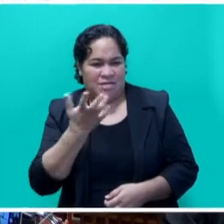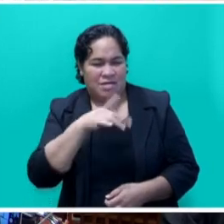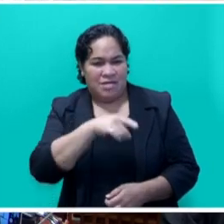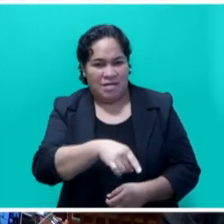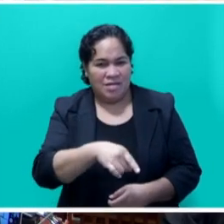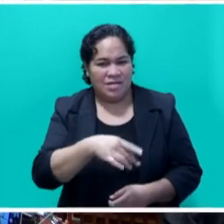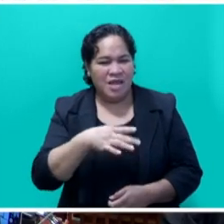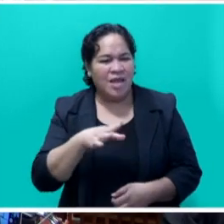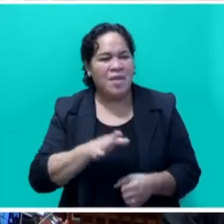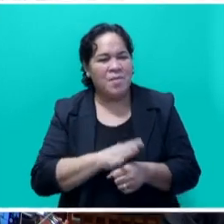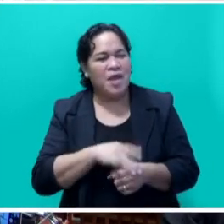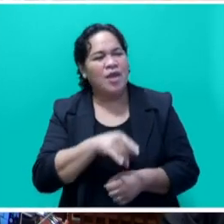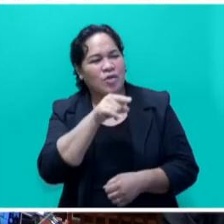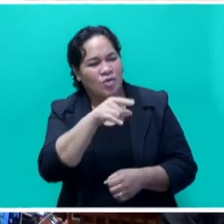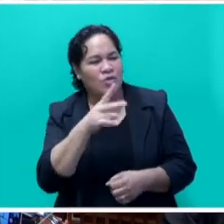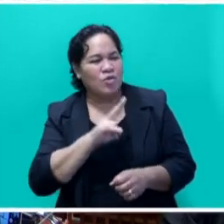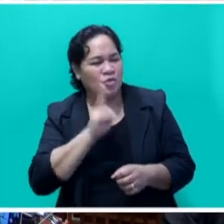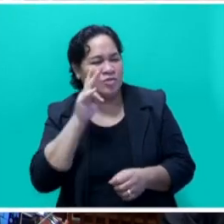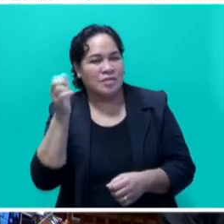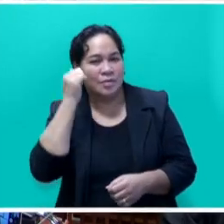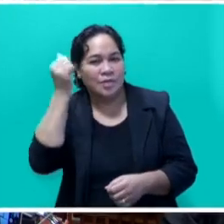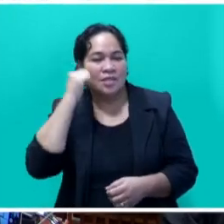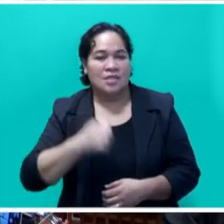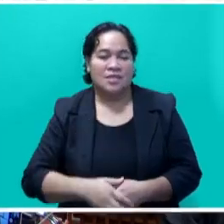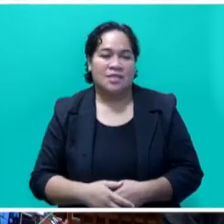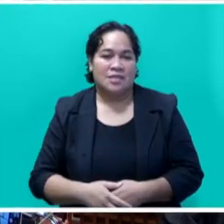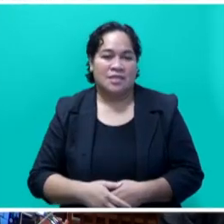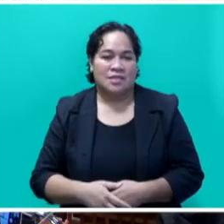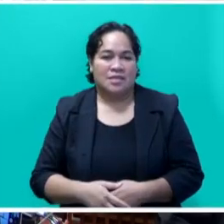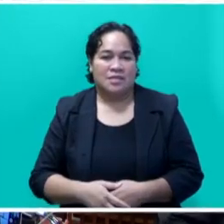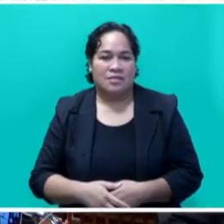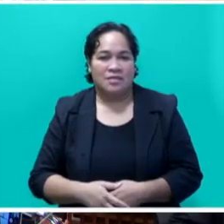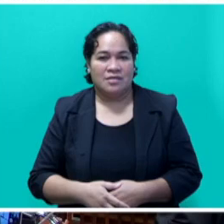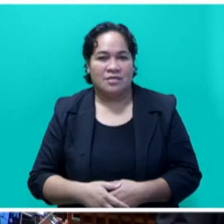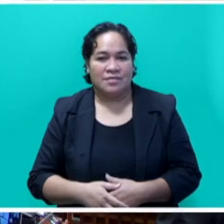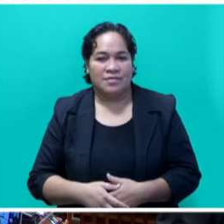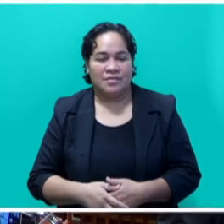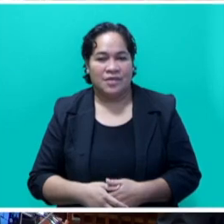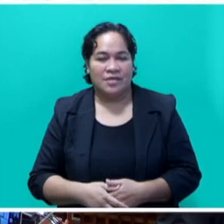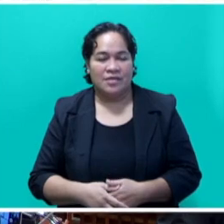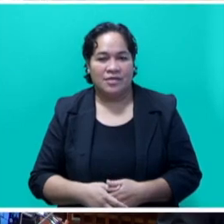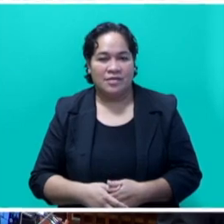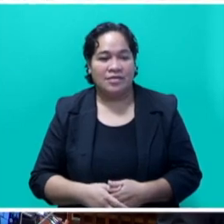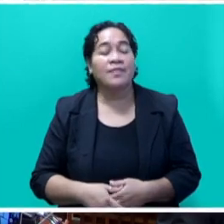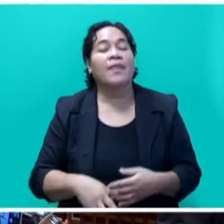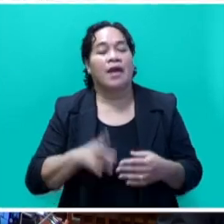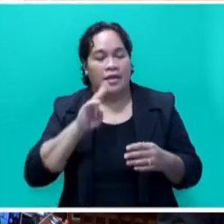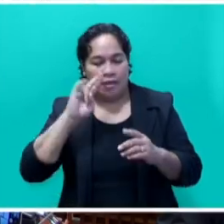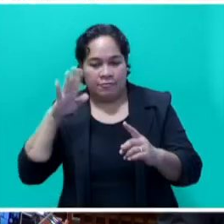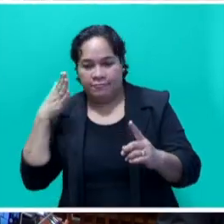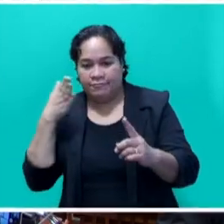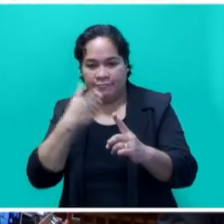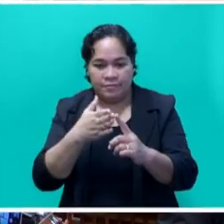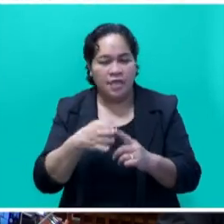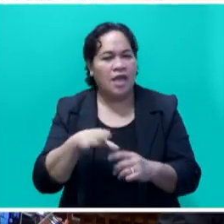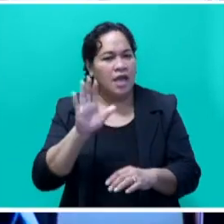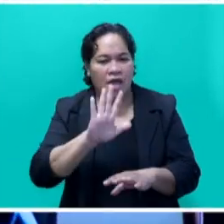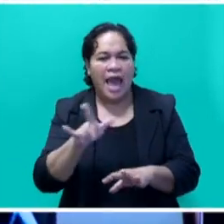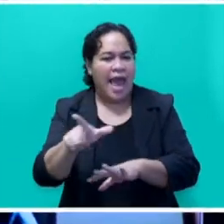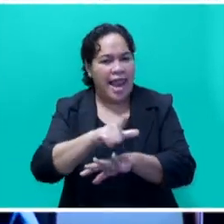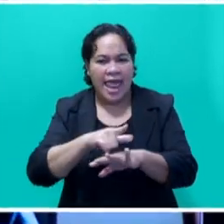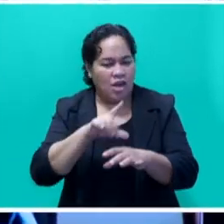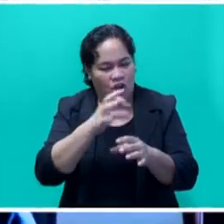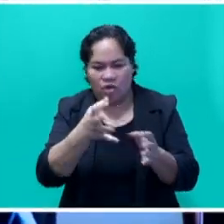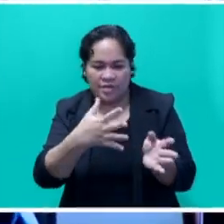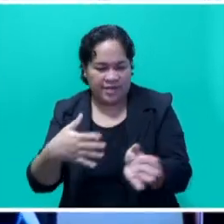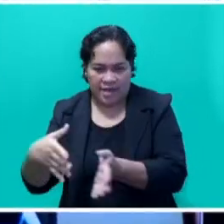makes her look ridiculous, Mr. Speaker, sir. Mr. Speaker, sir, that, again, she said the land's been taken away. Nothing's been taken away, Mr. Speaker,